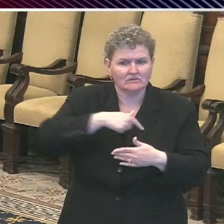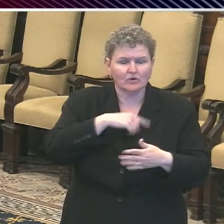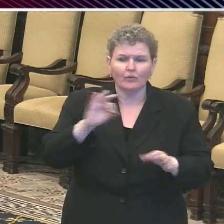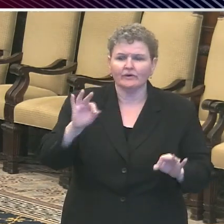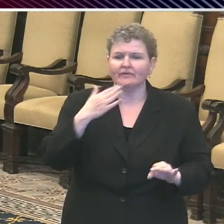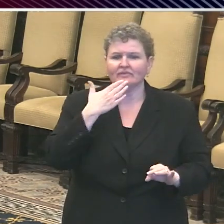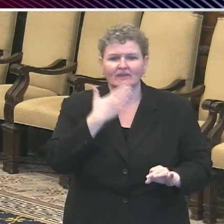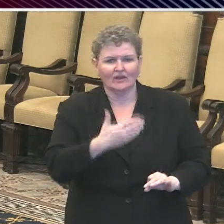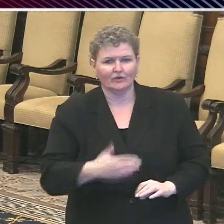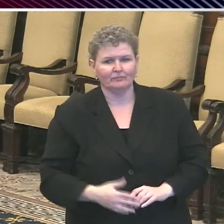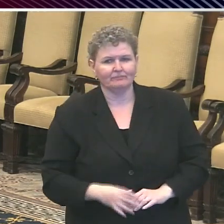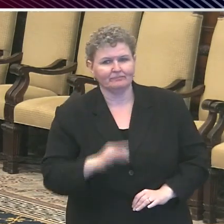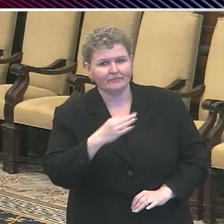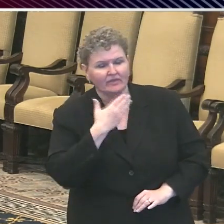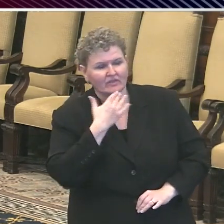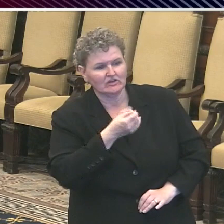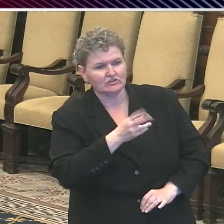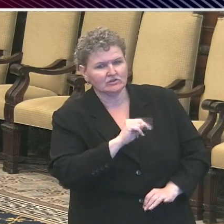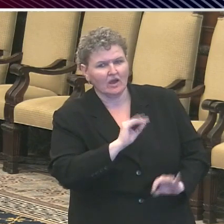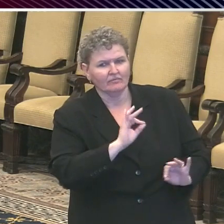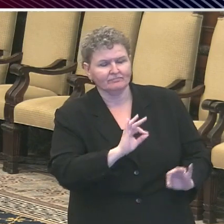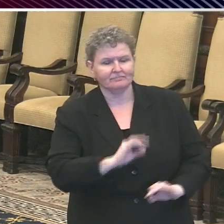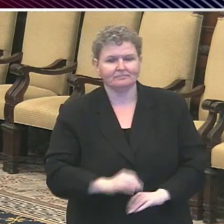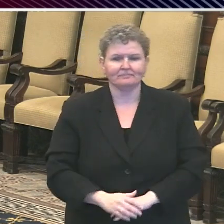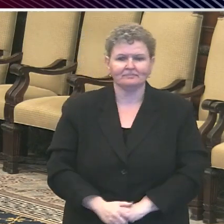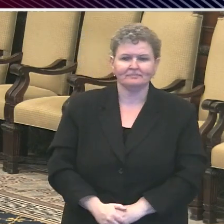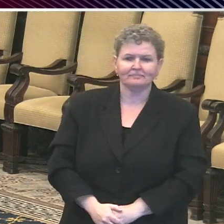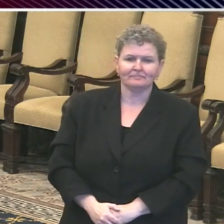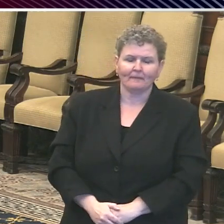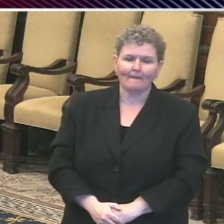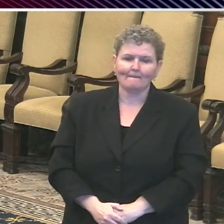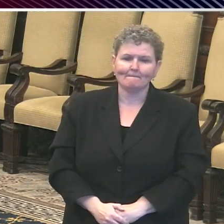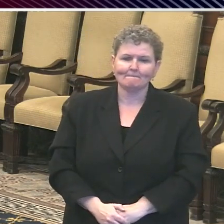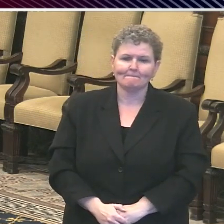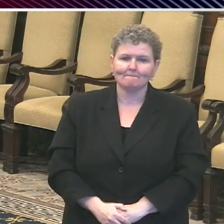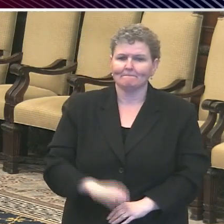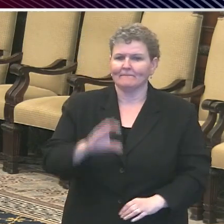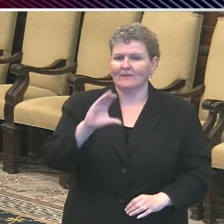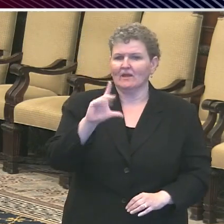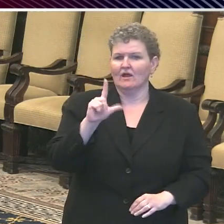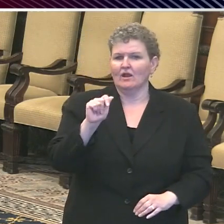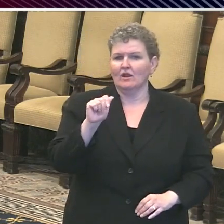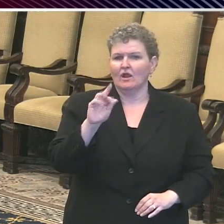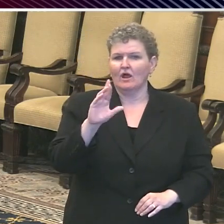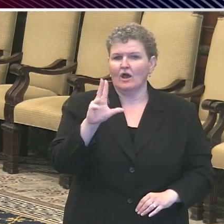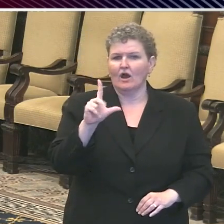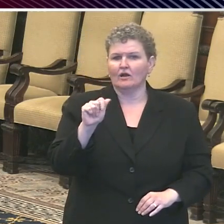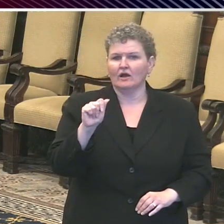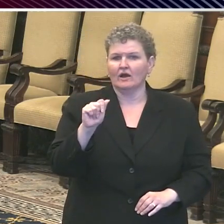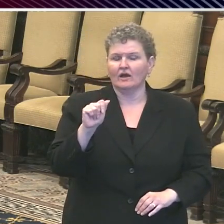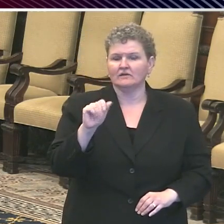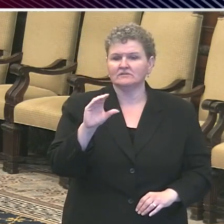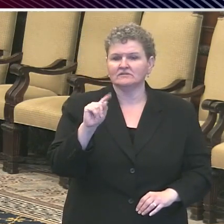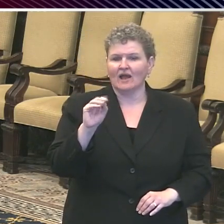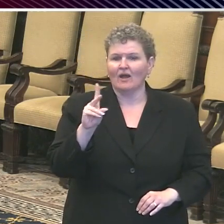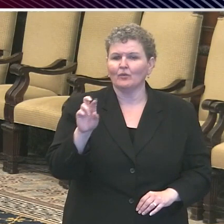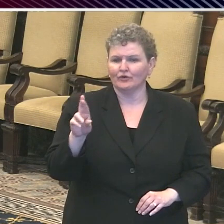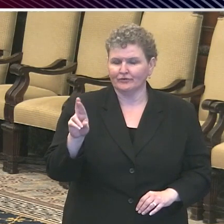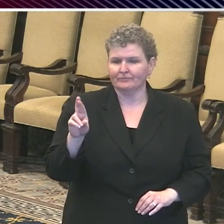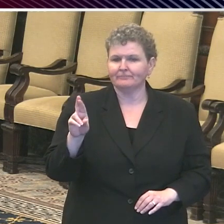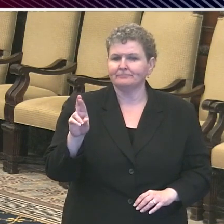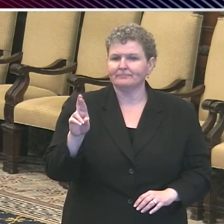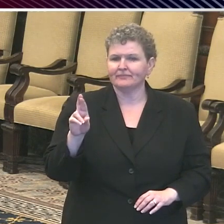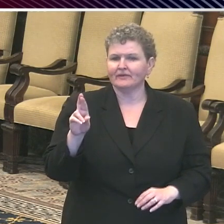Okay, thanks, John. We are going to go to Claudia Lauer at the AP. Hey, how are